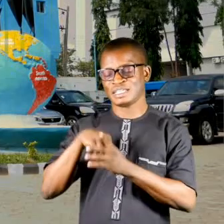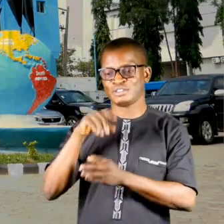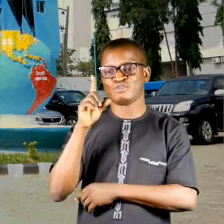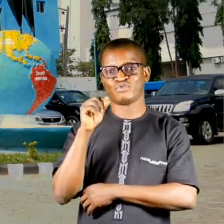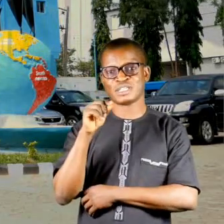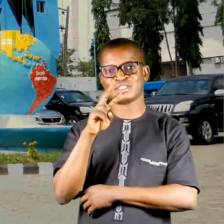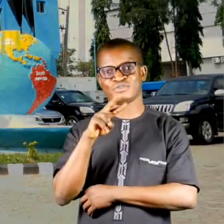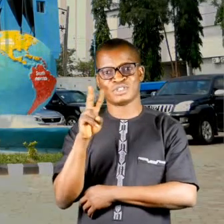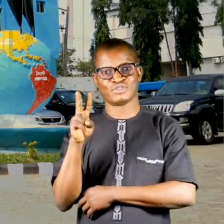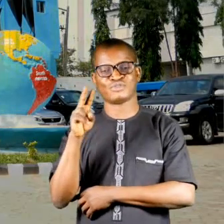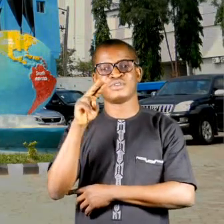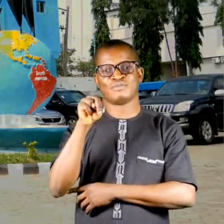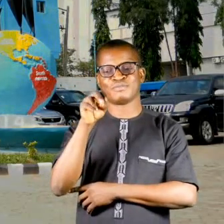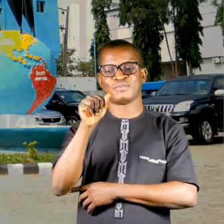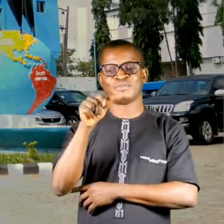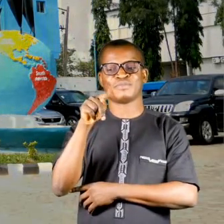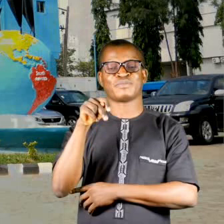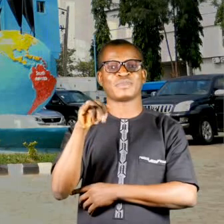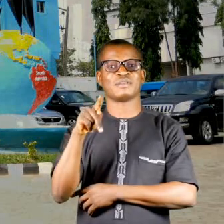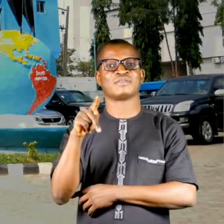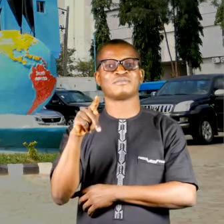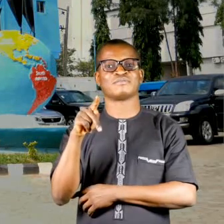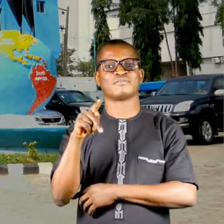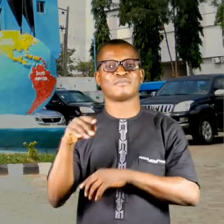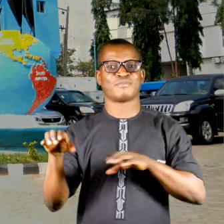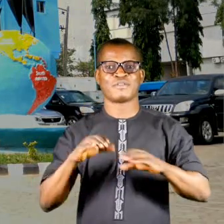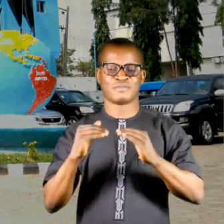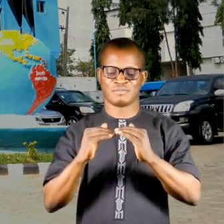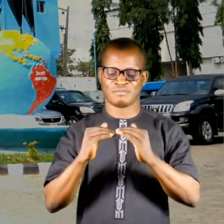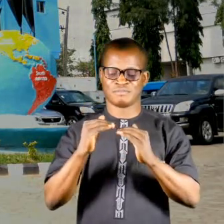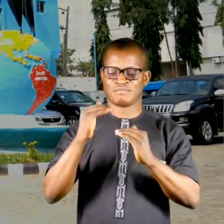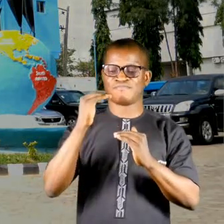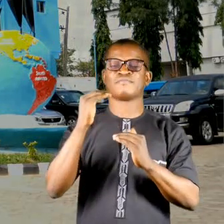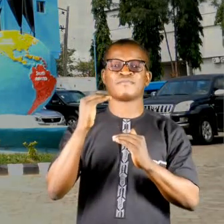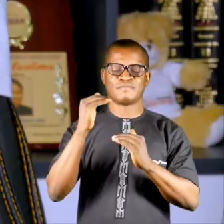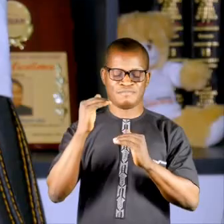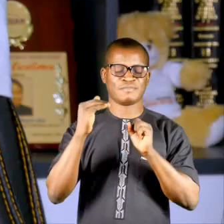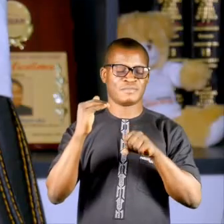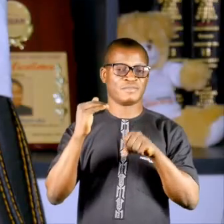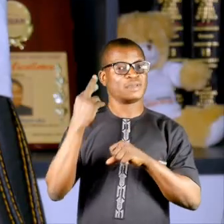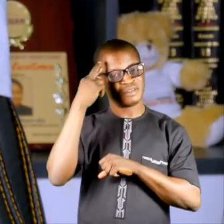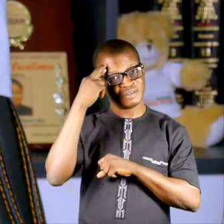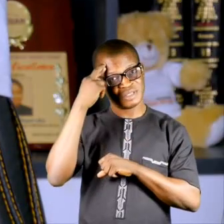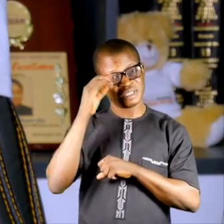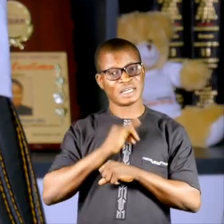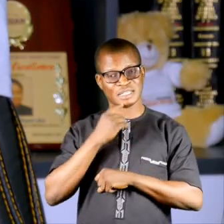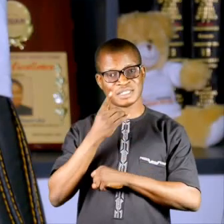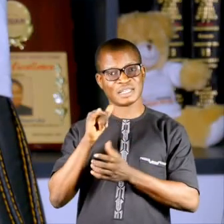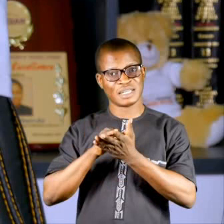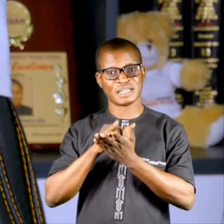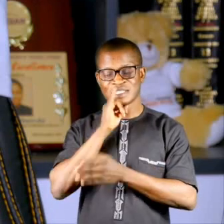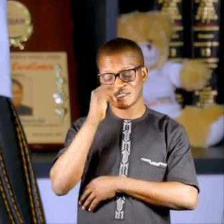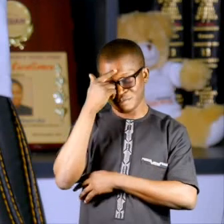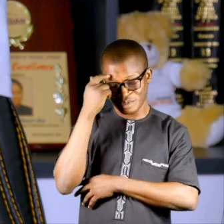in 2022, NAPTIP performed above average. And the reason I say